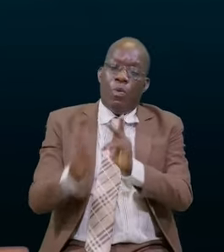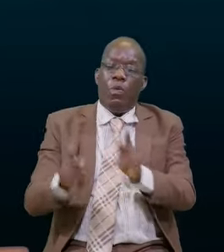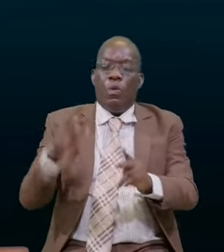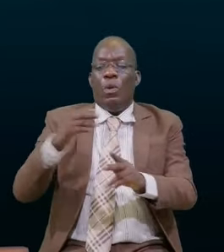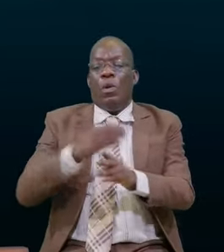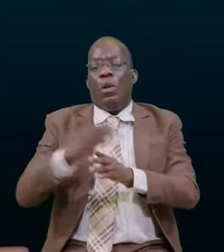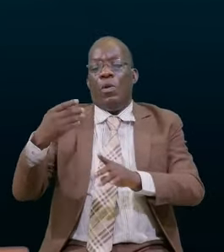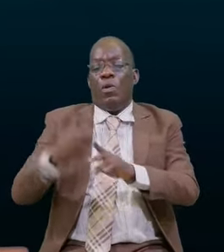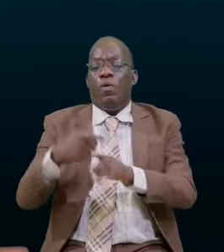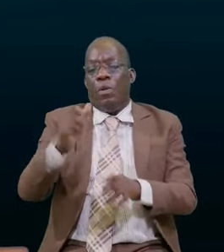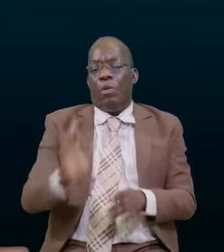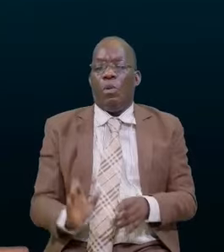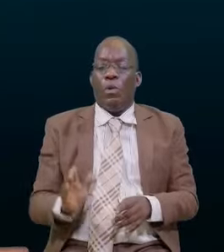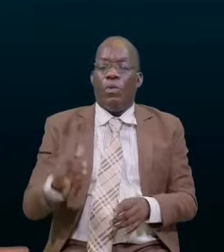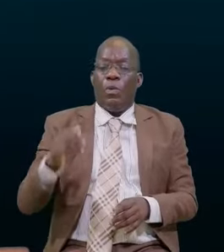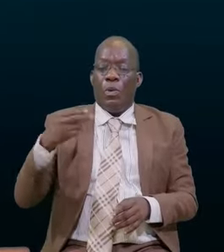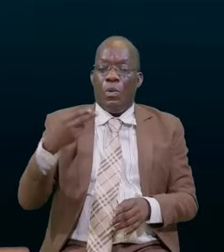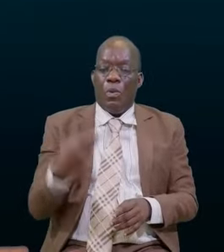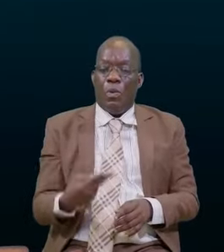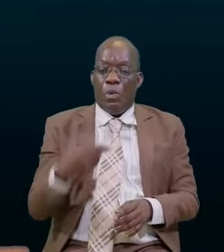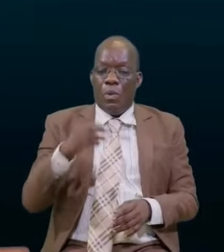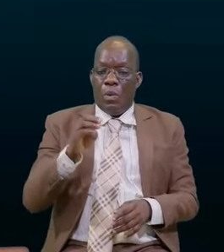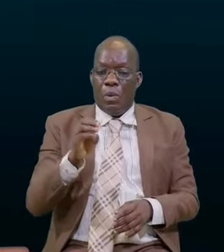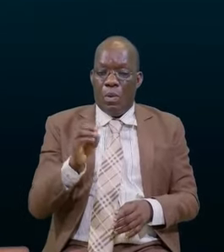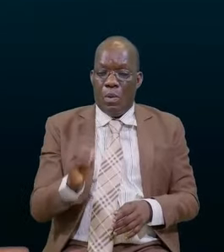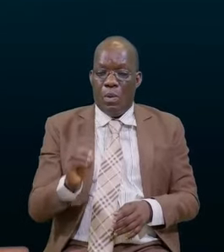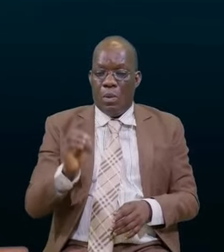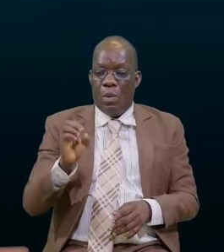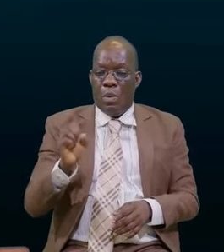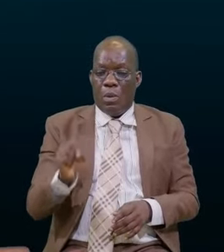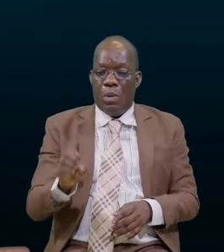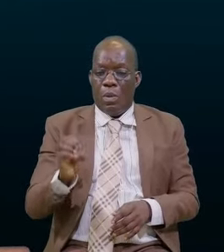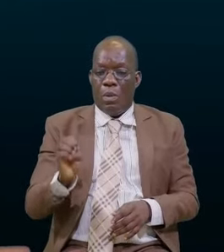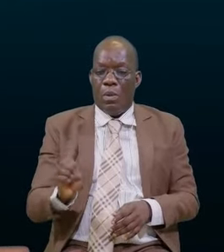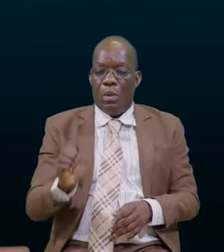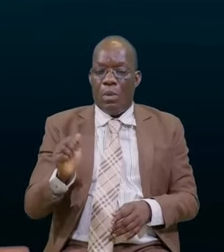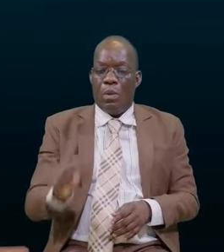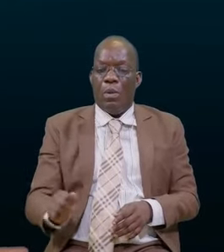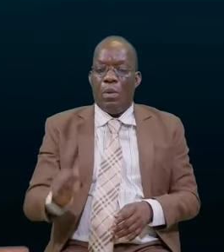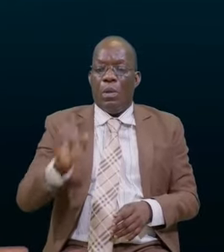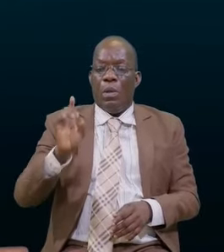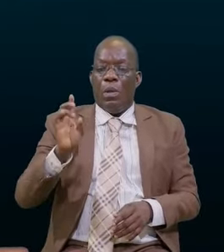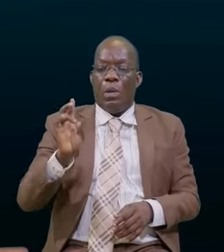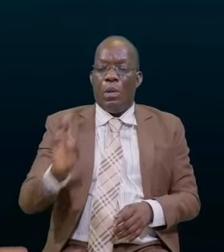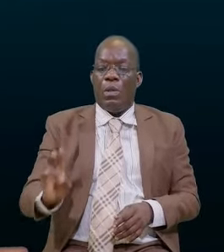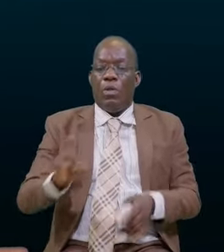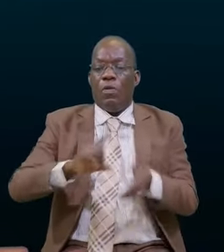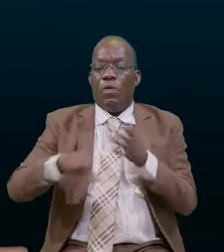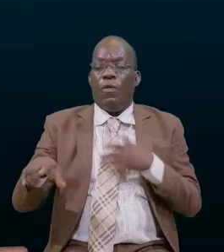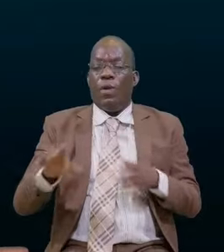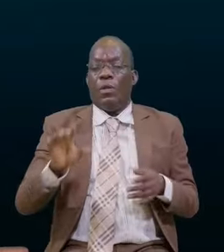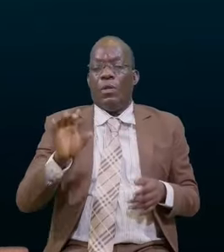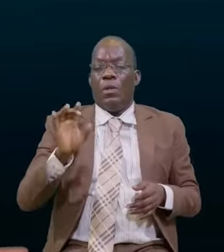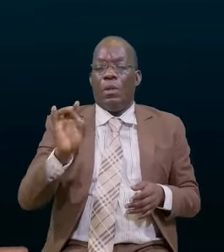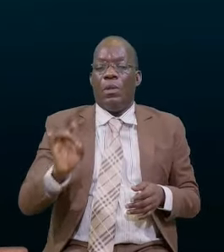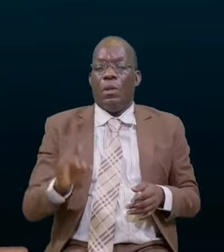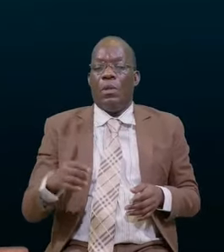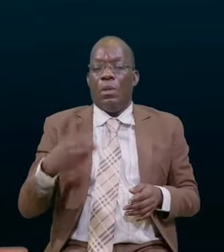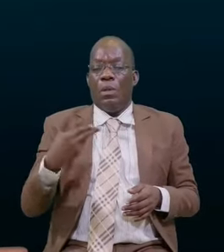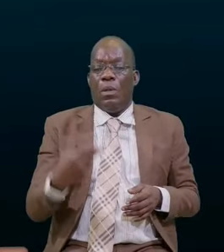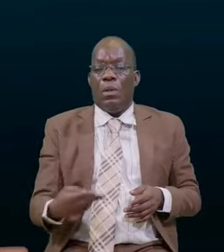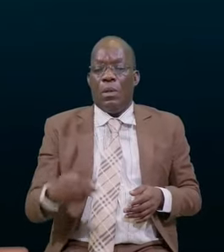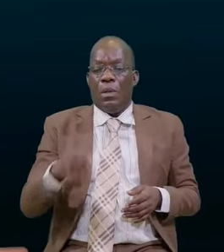read verse 8 Hosea 7 I read verse 8 Hosea